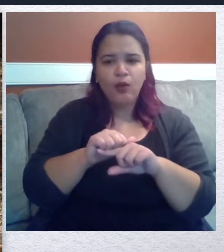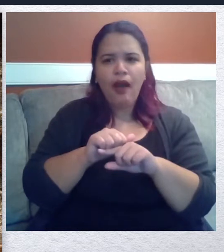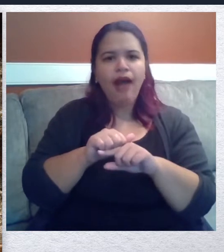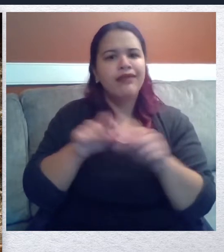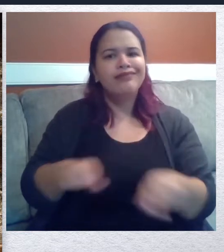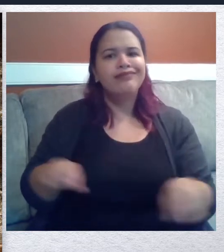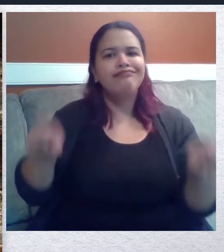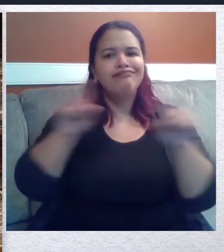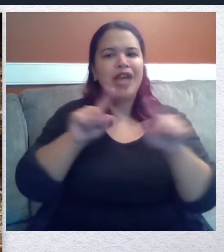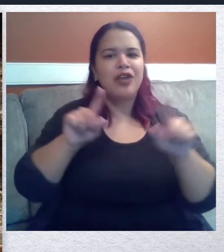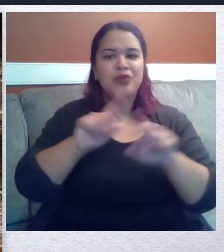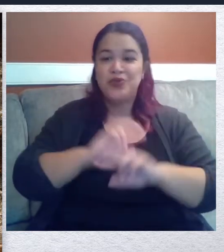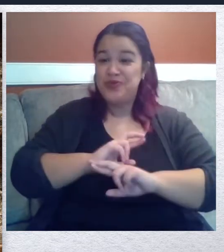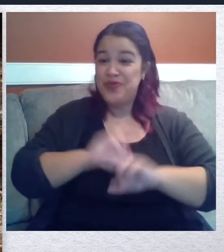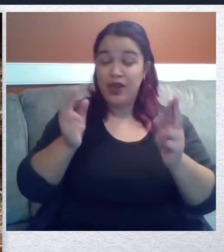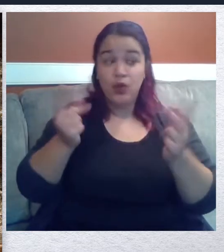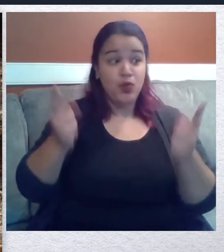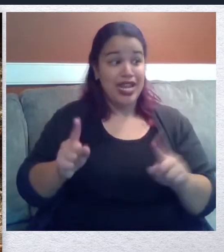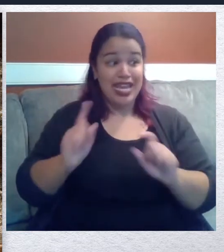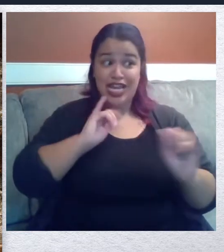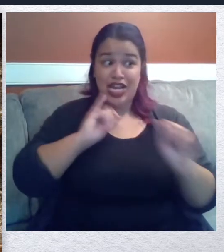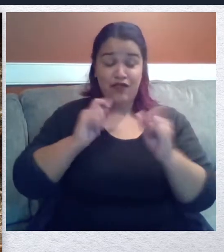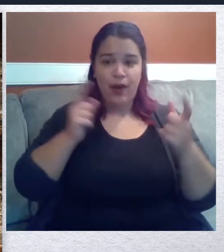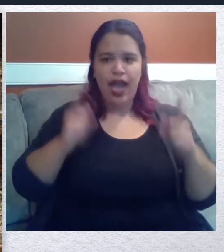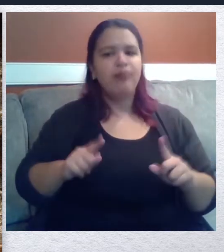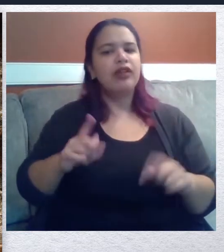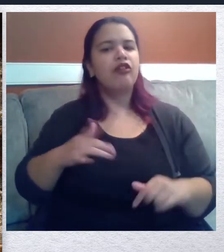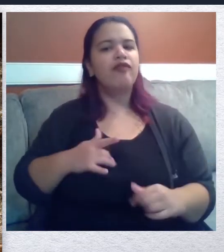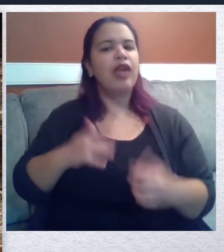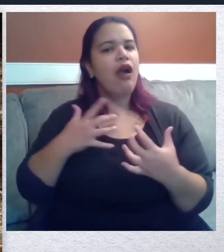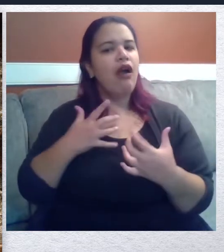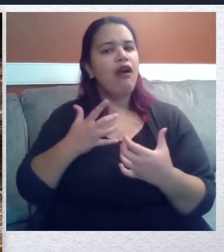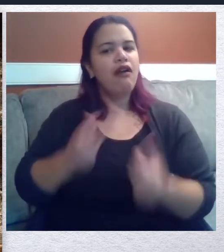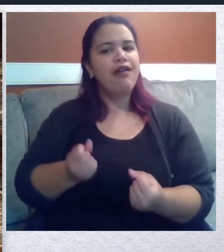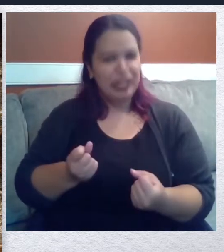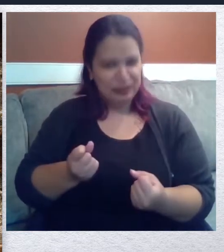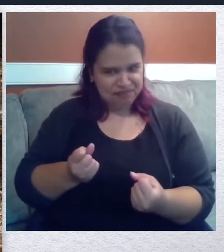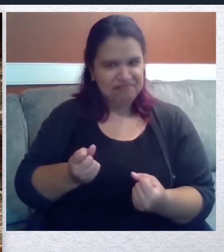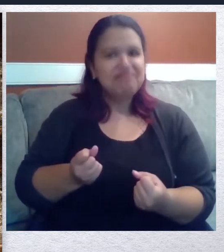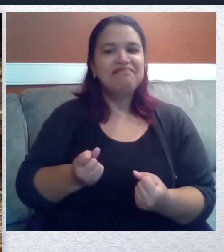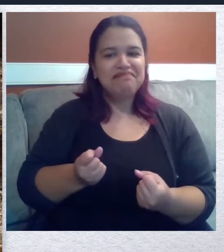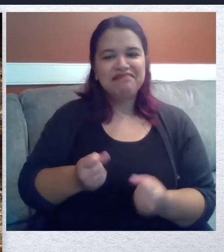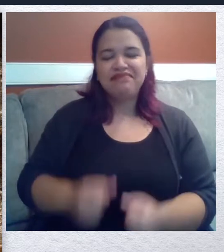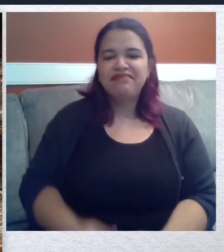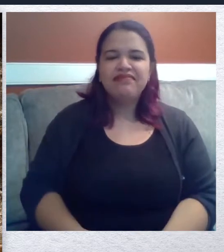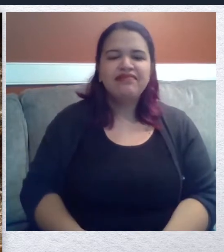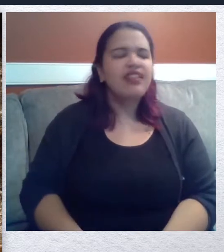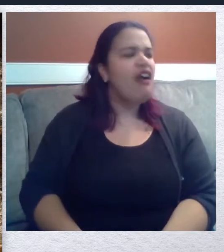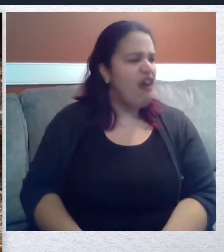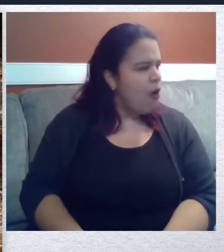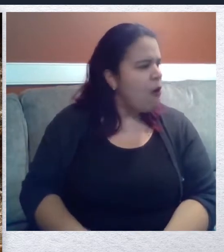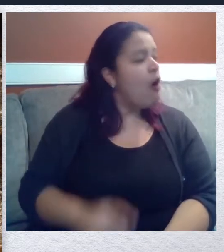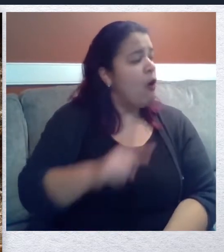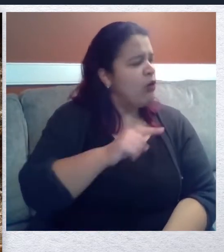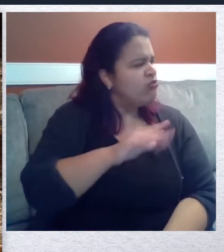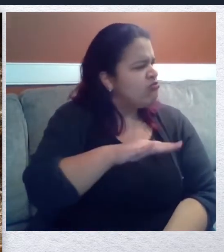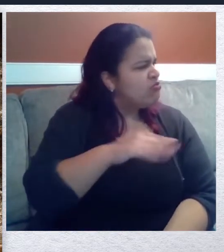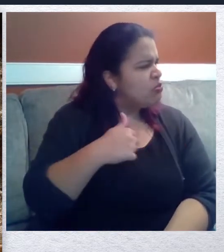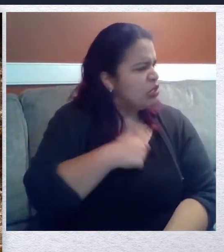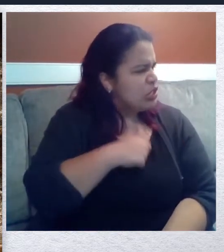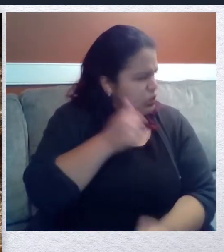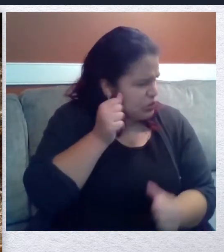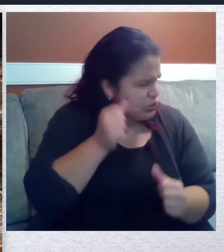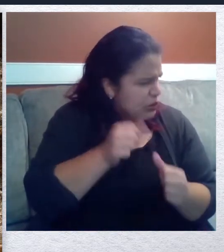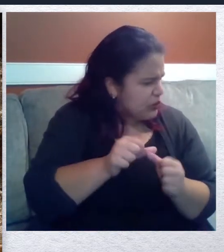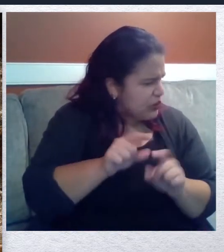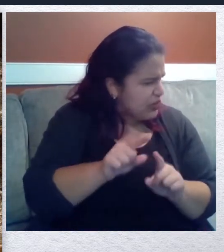Absolutely, James. Could you discuss some things to be aware of during the interview? Of course. The first